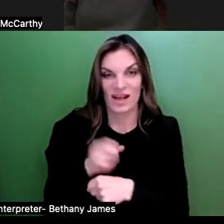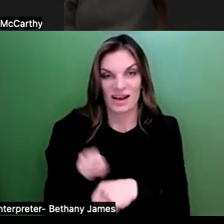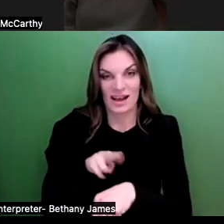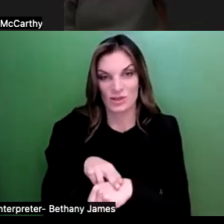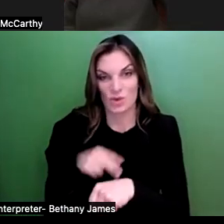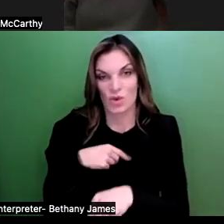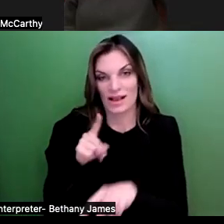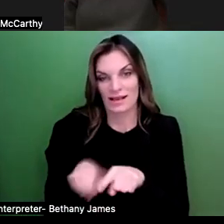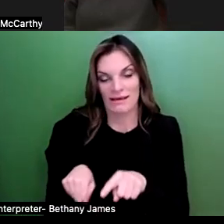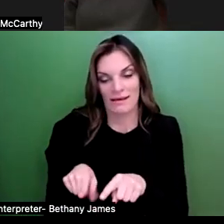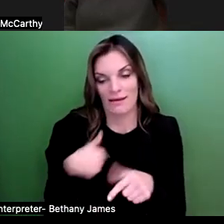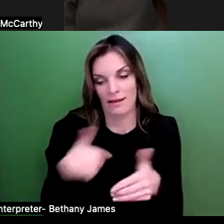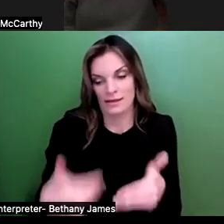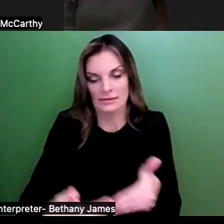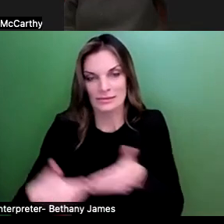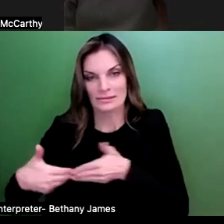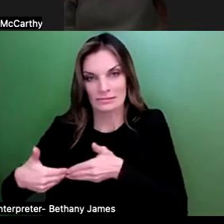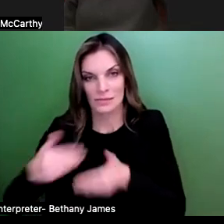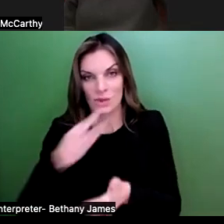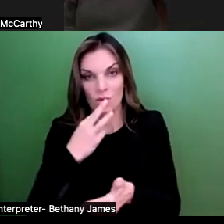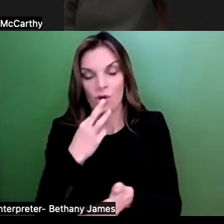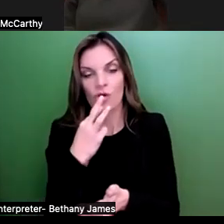back the water as we,